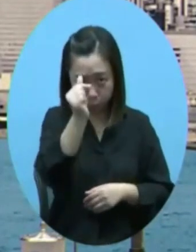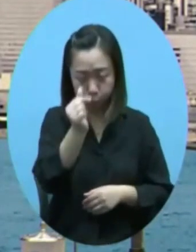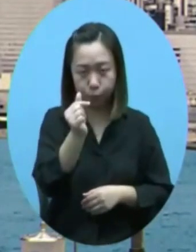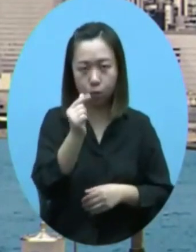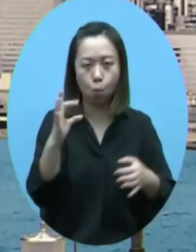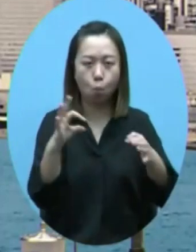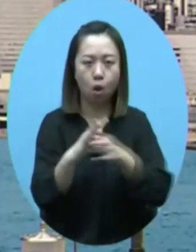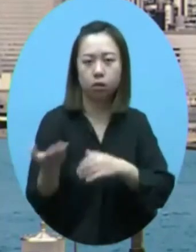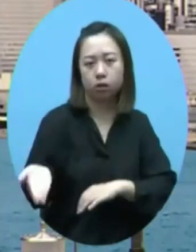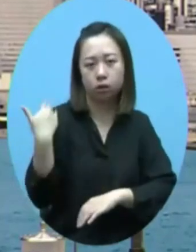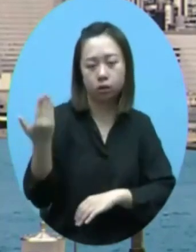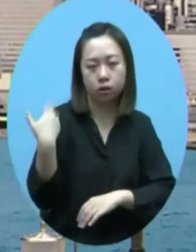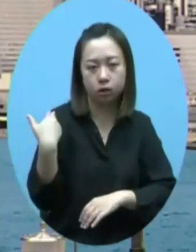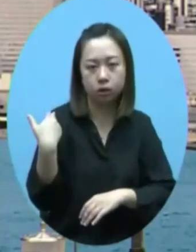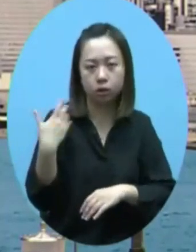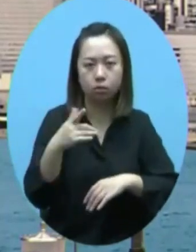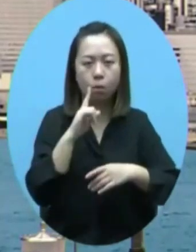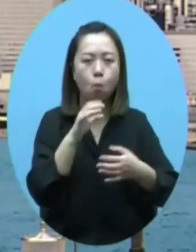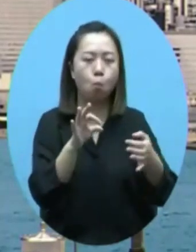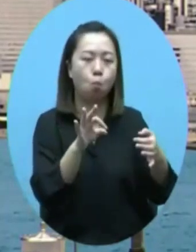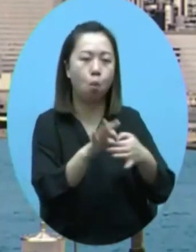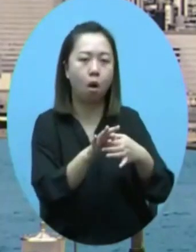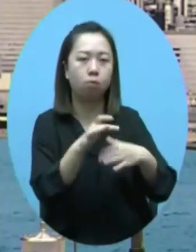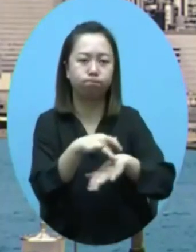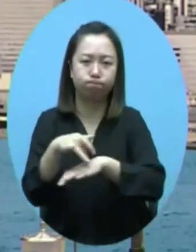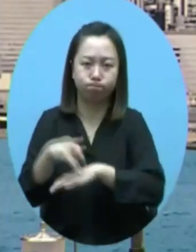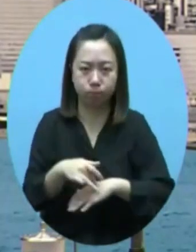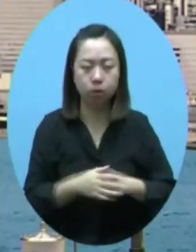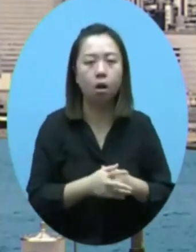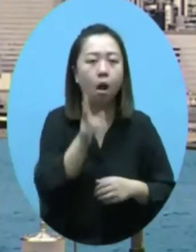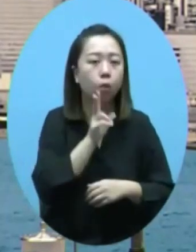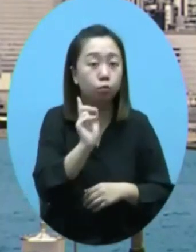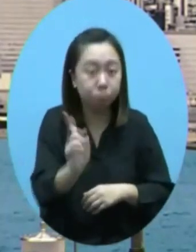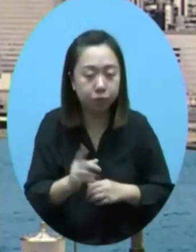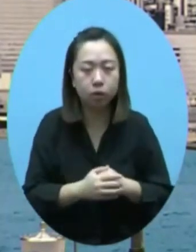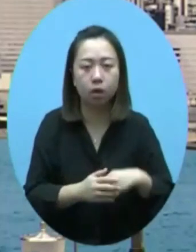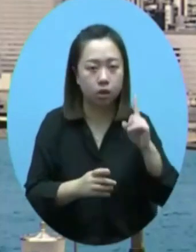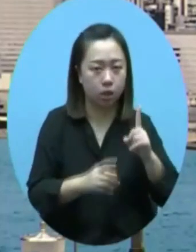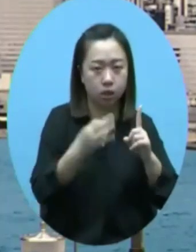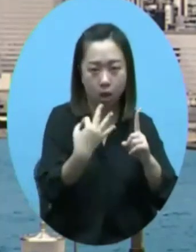10 of those related to earlier cases.